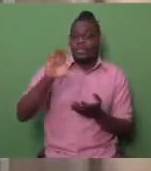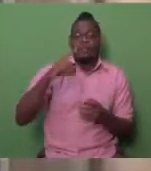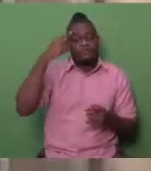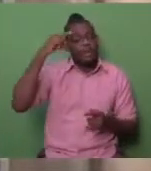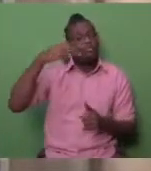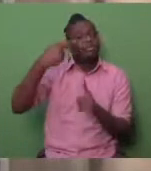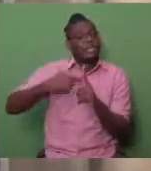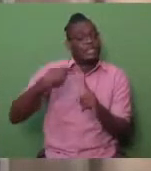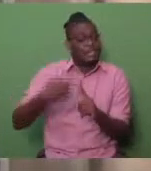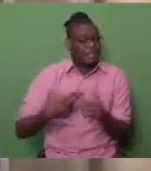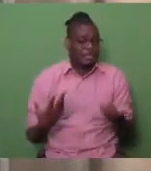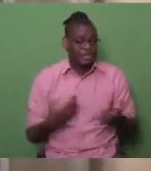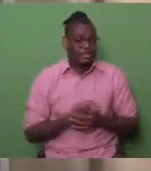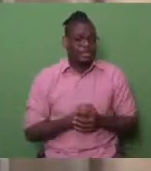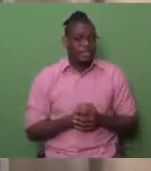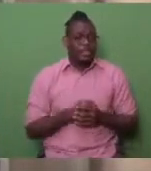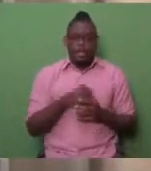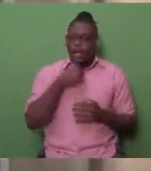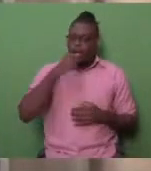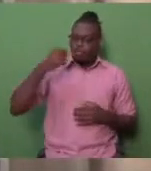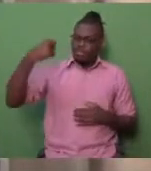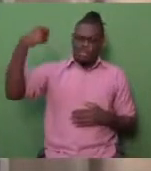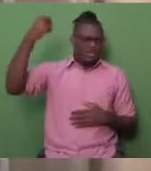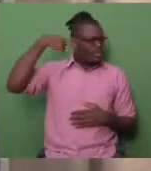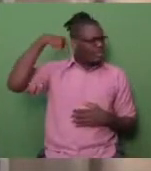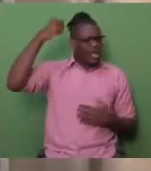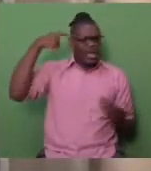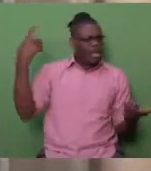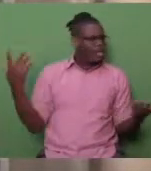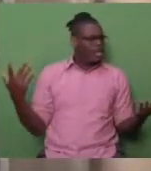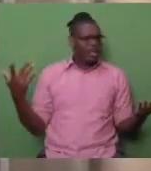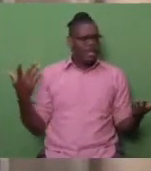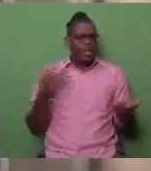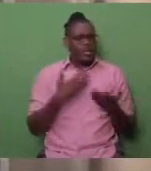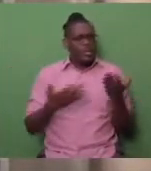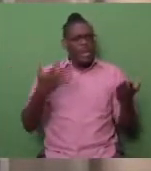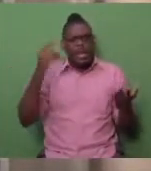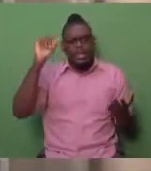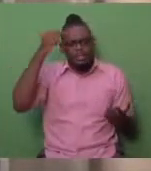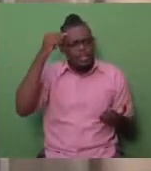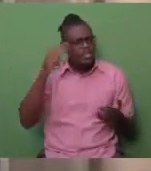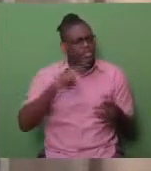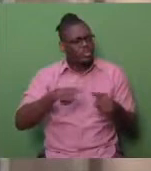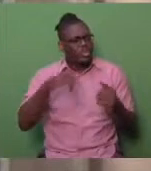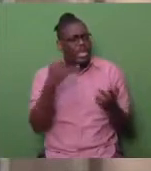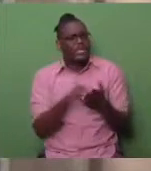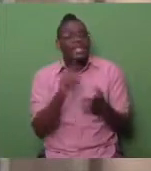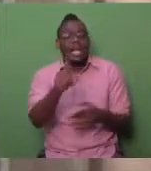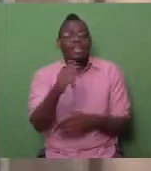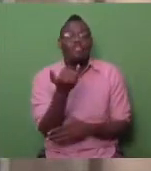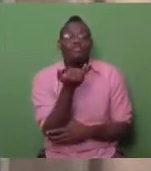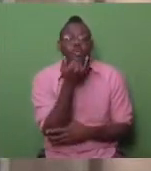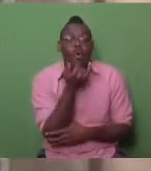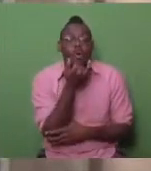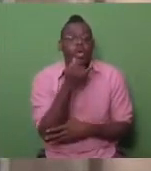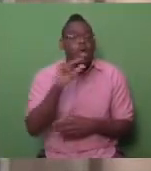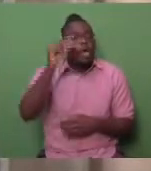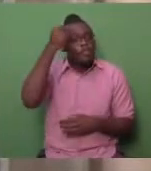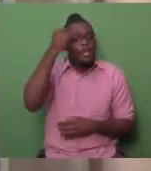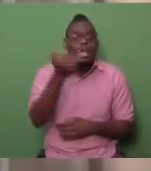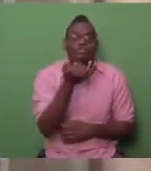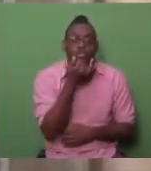not believe it is not unethical, or they know very well that it is wrong, but they'll do it anyway. Quite frankly, I don't know which is